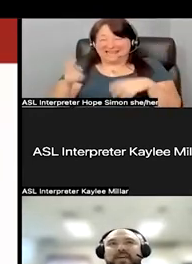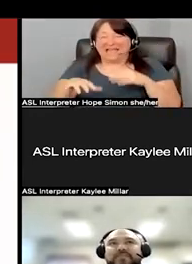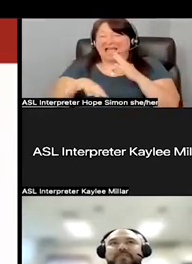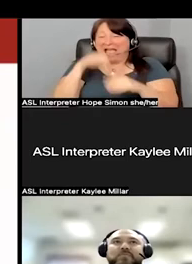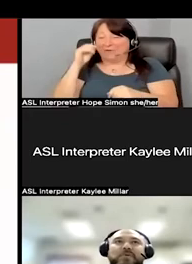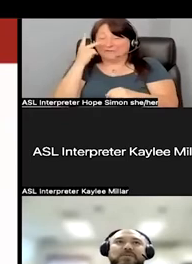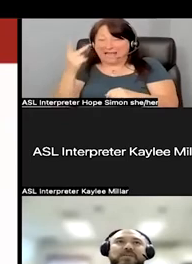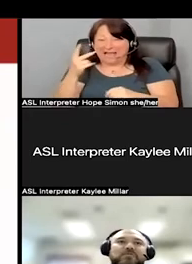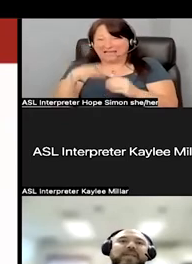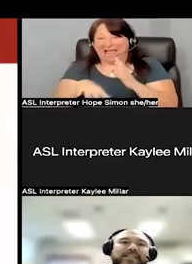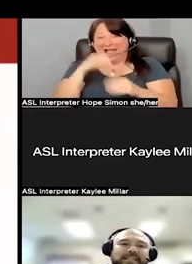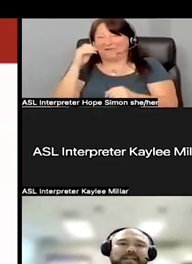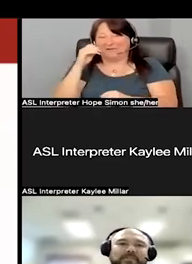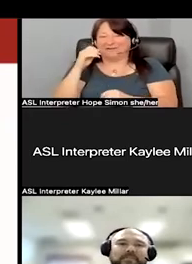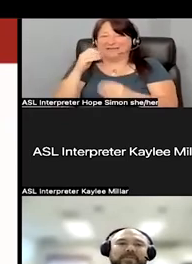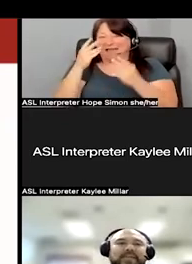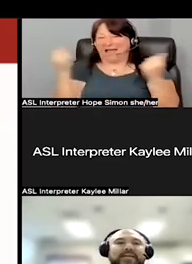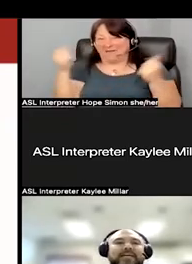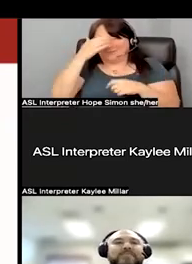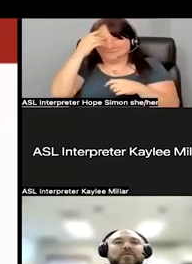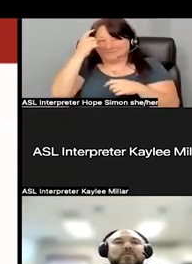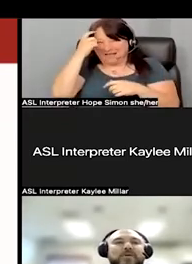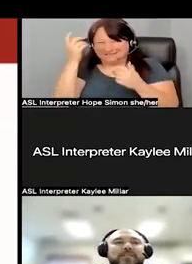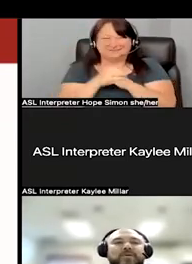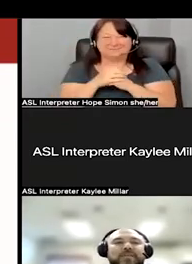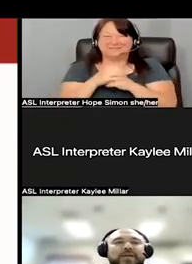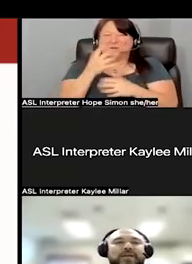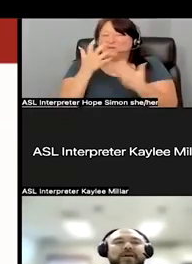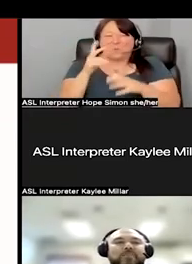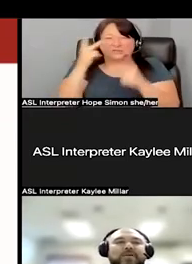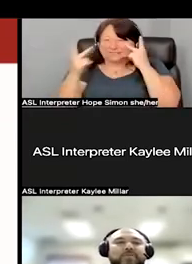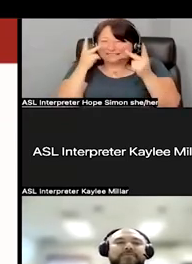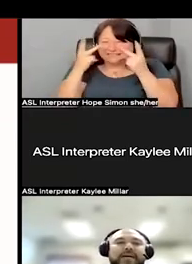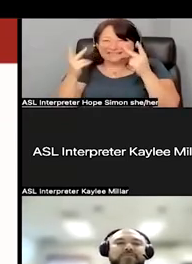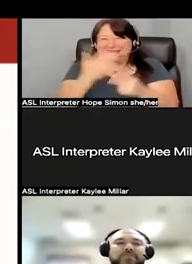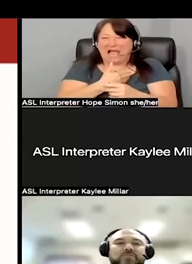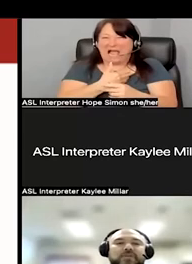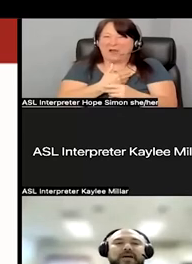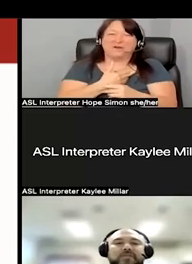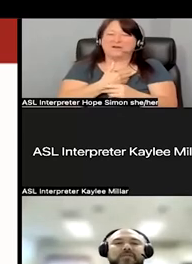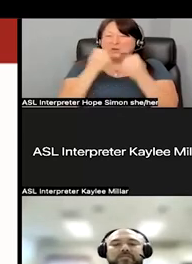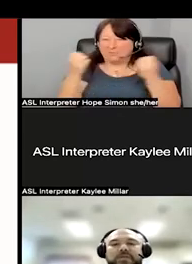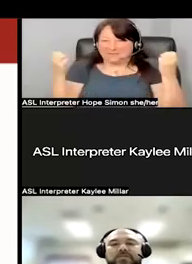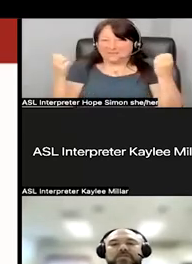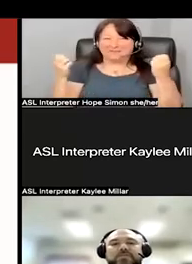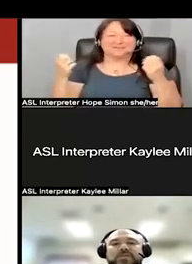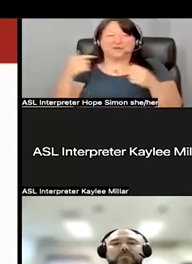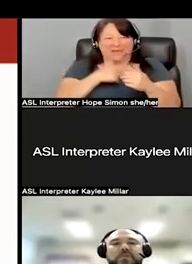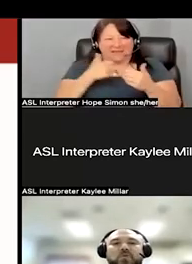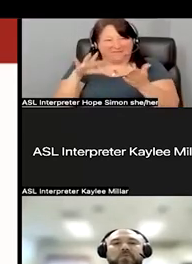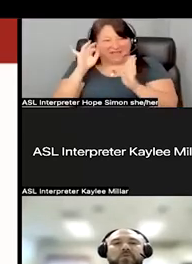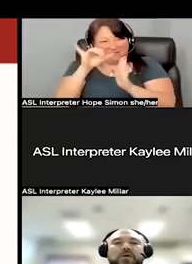you safe, but we'll make sure that you can't see it. So the equipment that we had, upright equipment fasteners, we found the picture that you